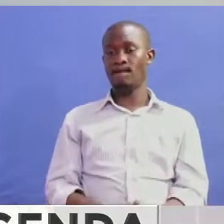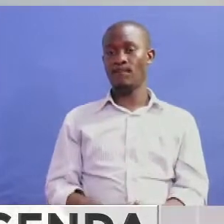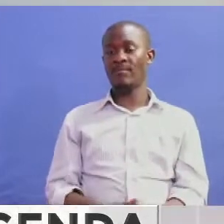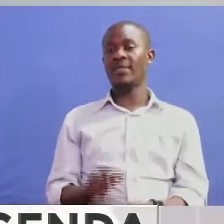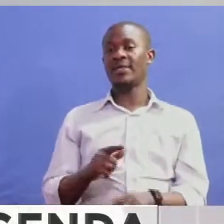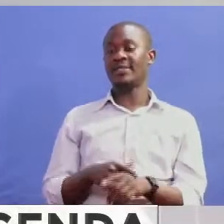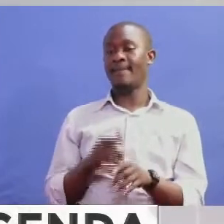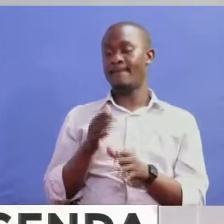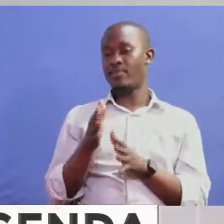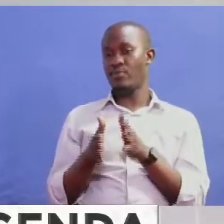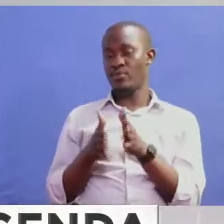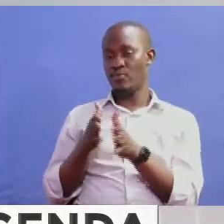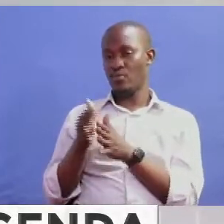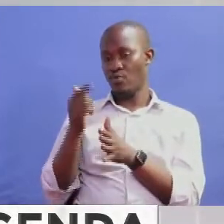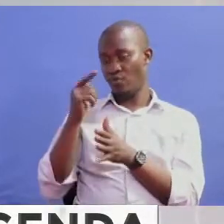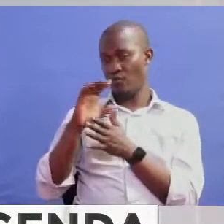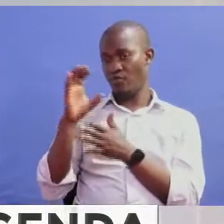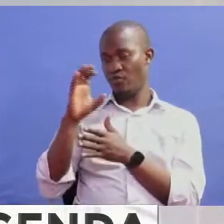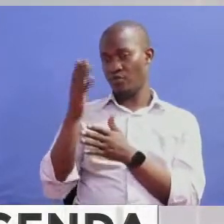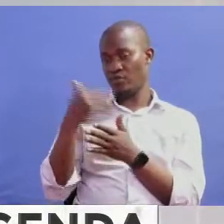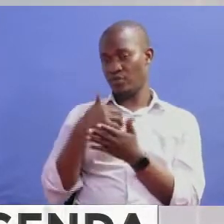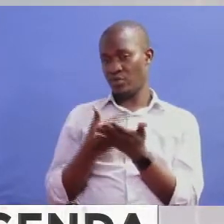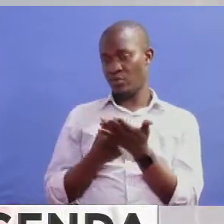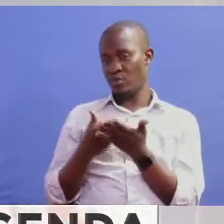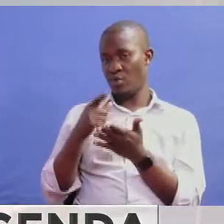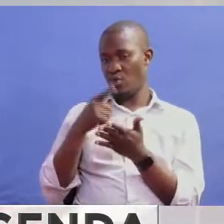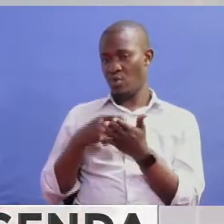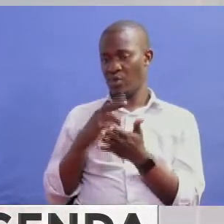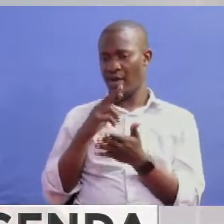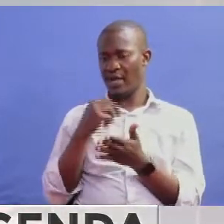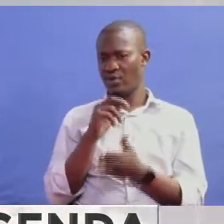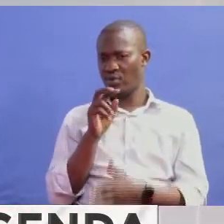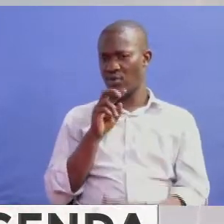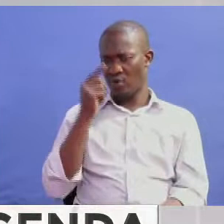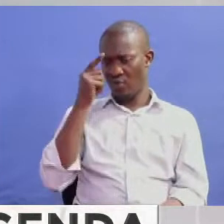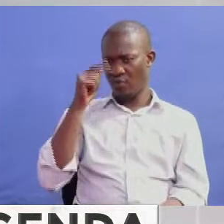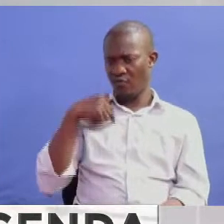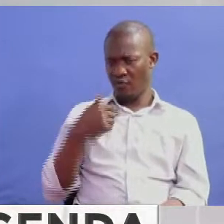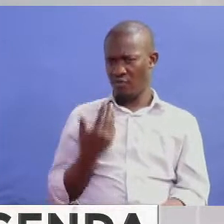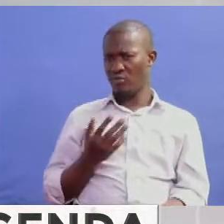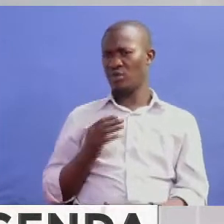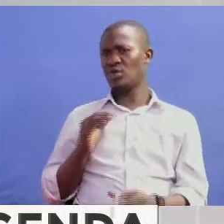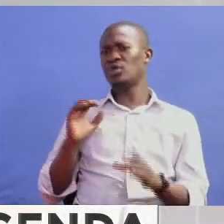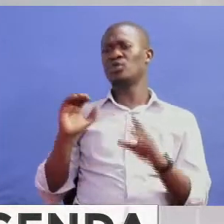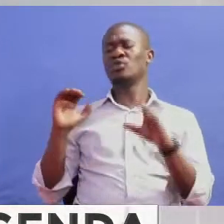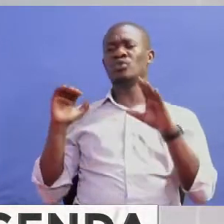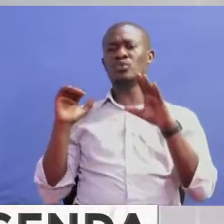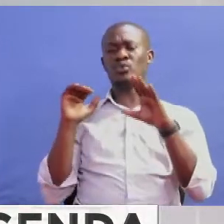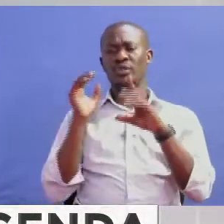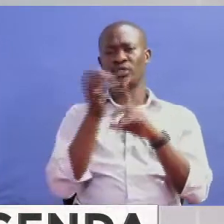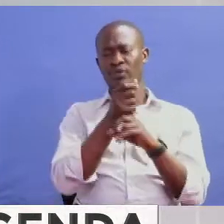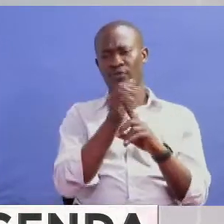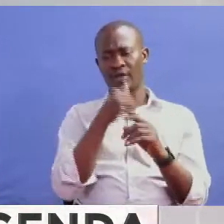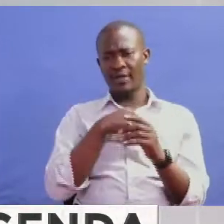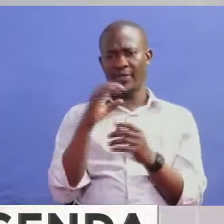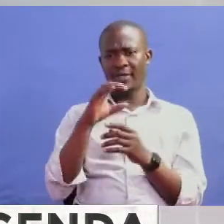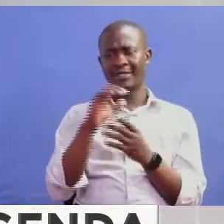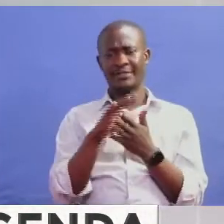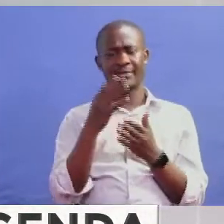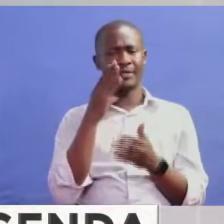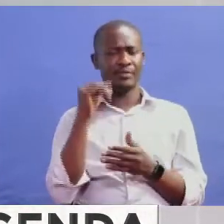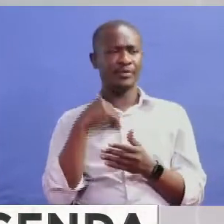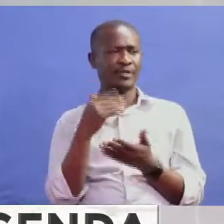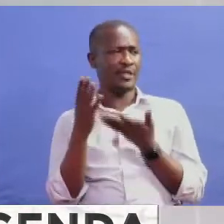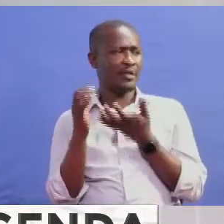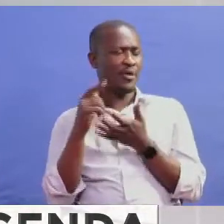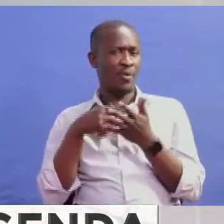are preparing for Customer Service Week, what are you looking forward to achieve, you now as a customer experience expert?